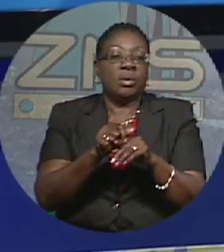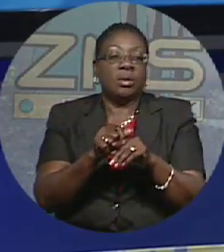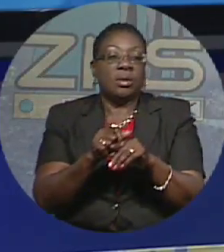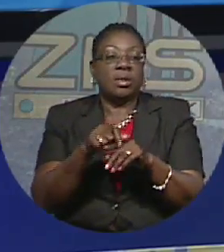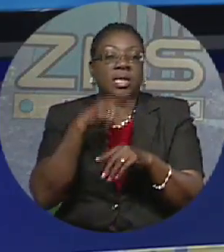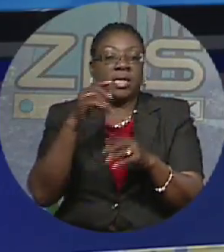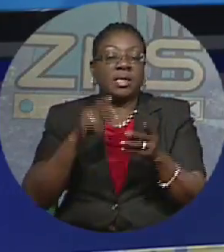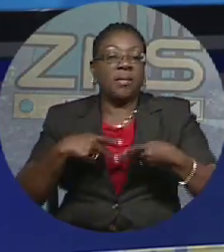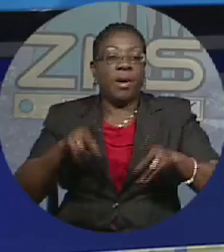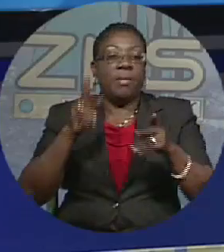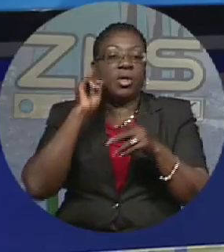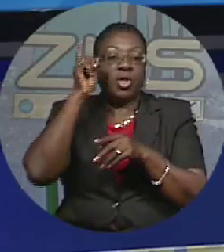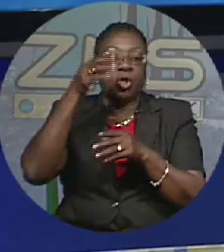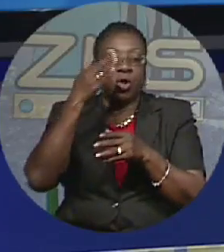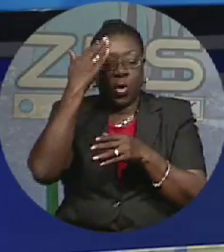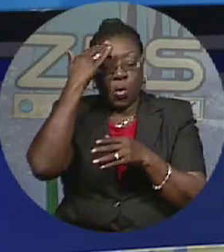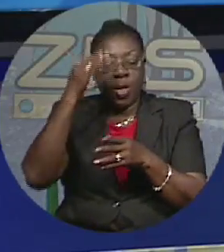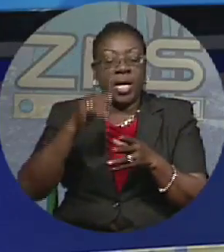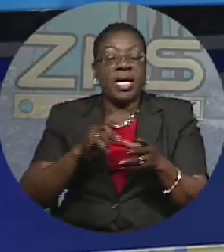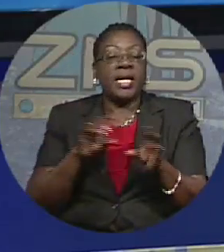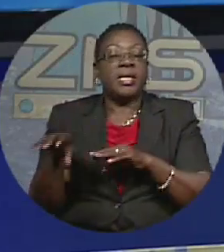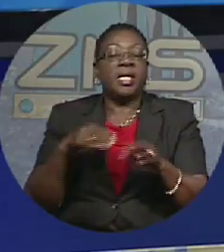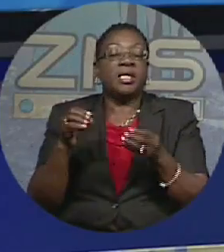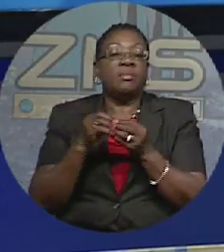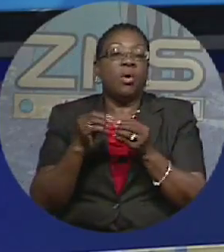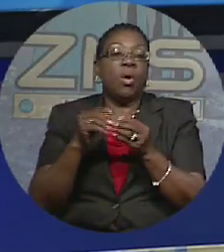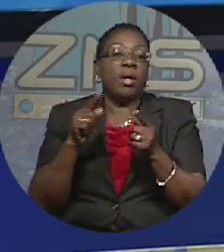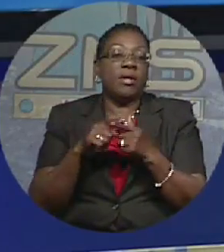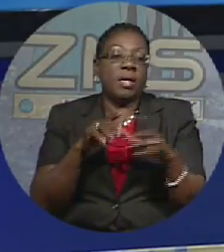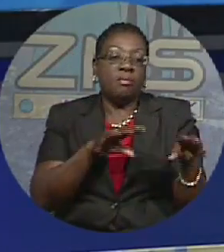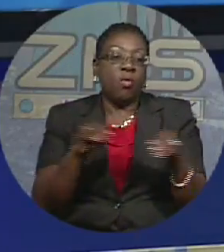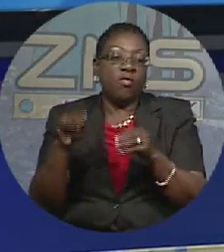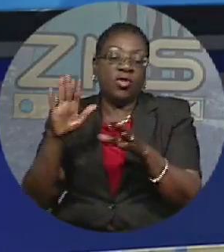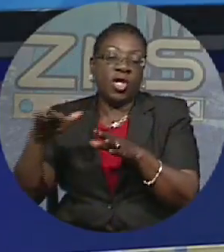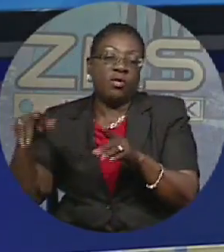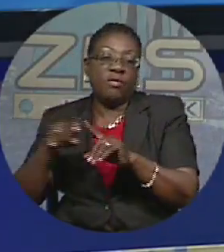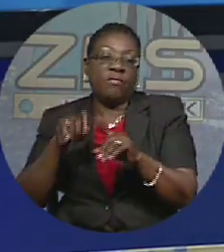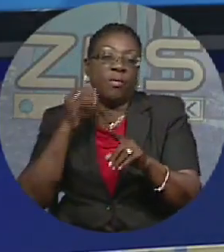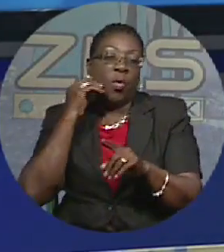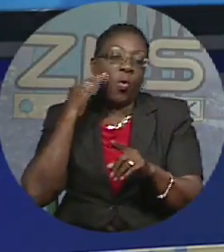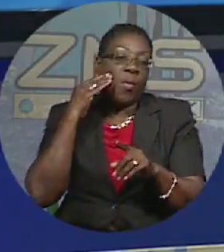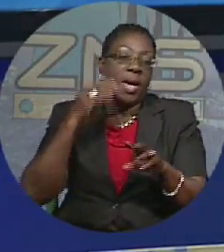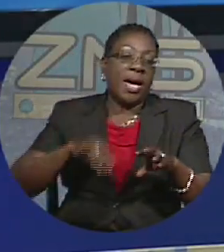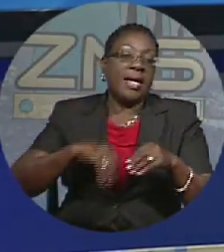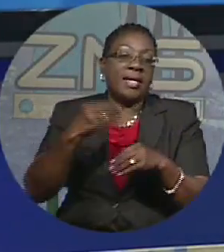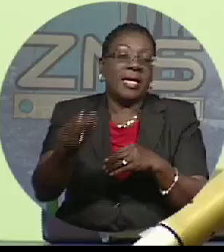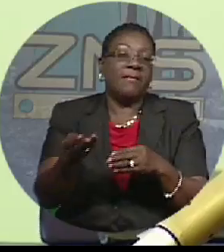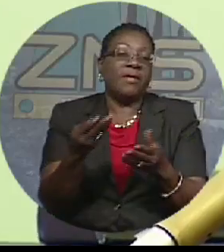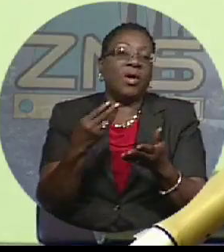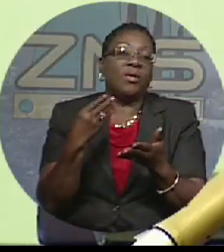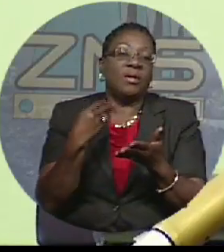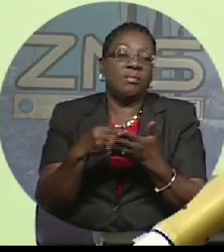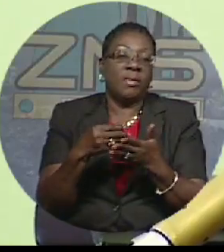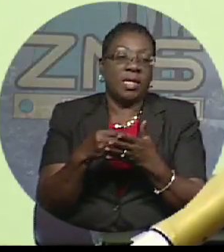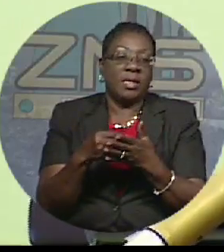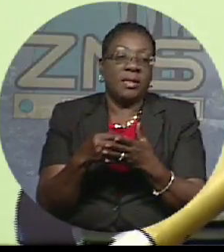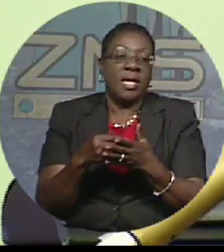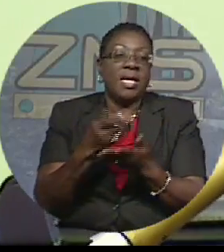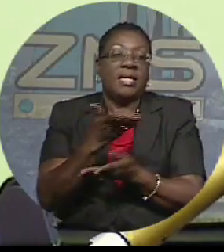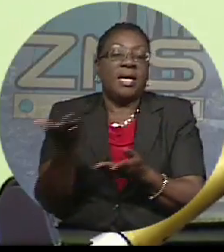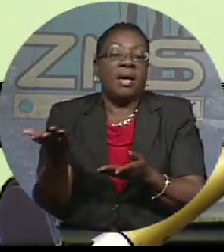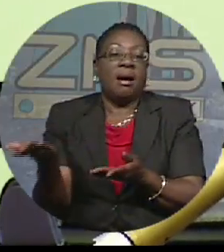says the public should know it does more than remove children from homes and give out handouts. There are a myriad